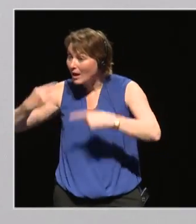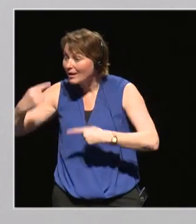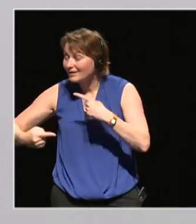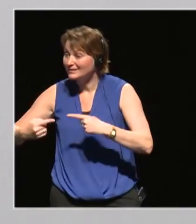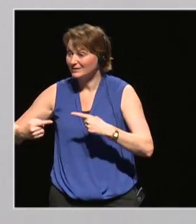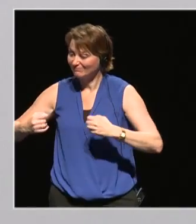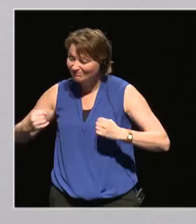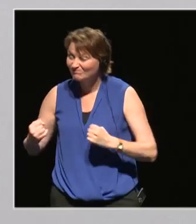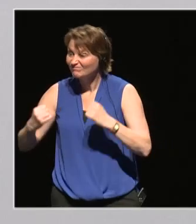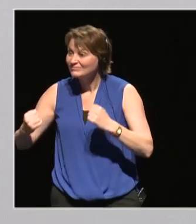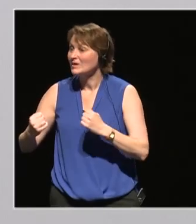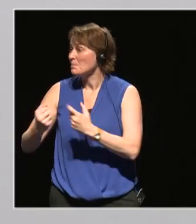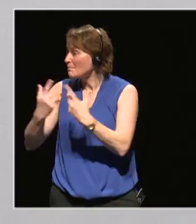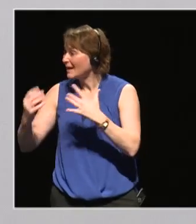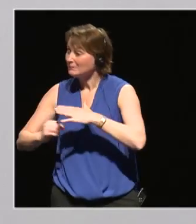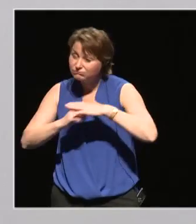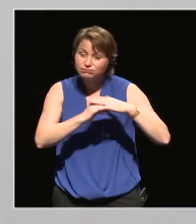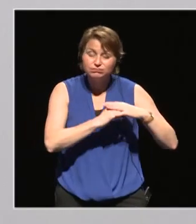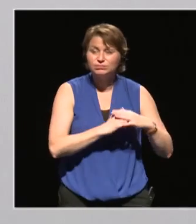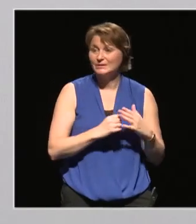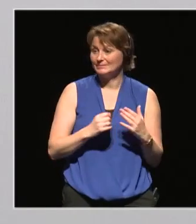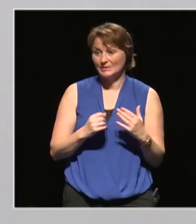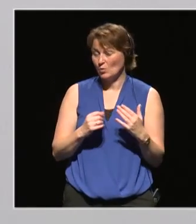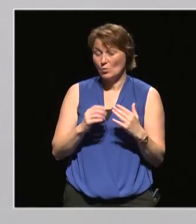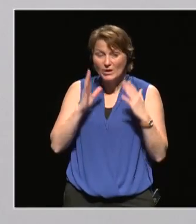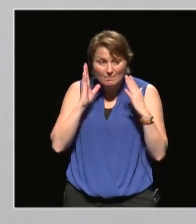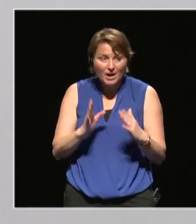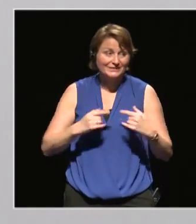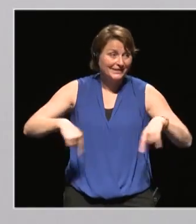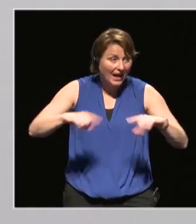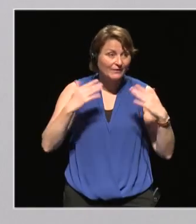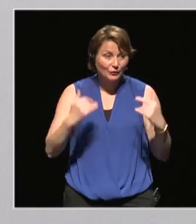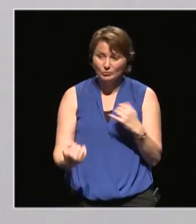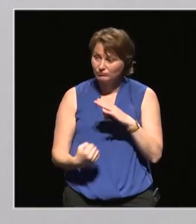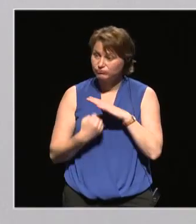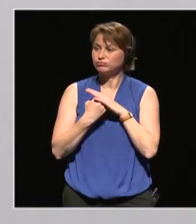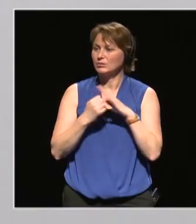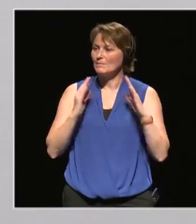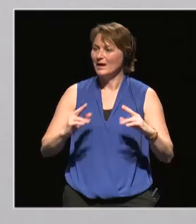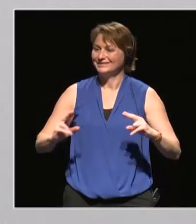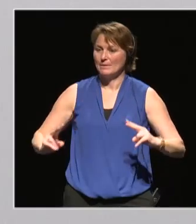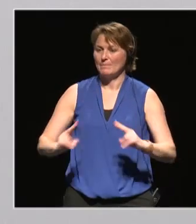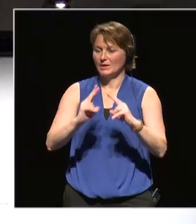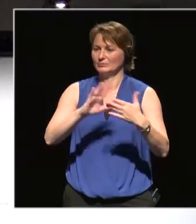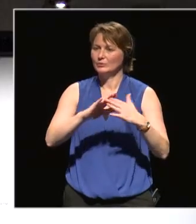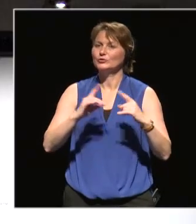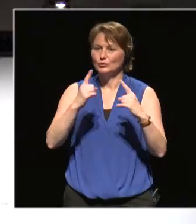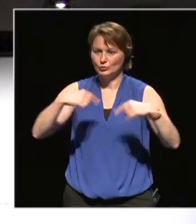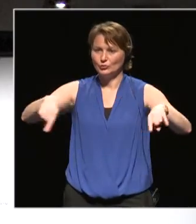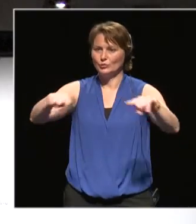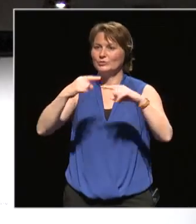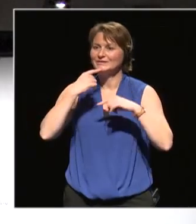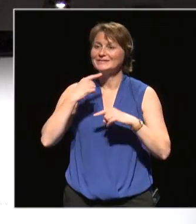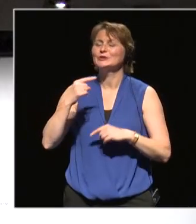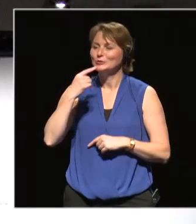into supporting the kinds of people we have on the platform, we're not going to get a deal in Paris. So I need you to make a covenant with